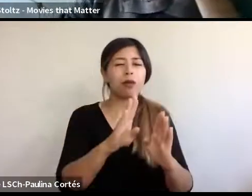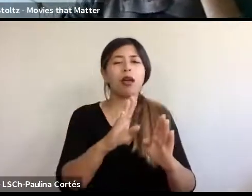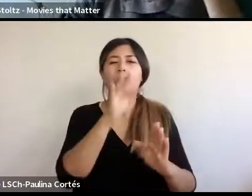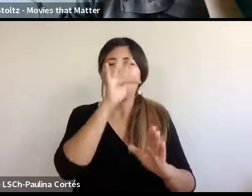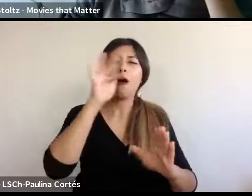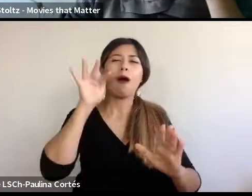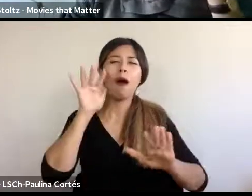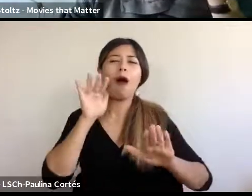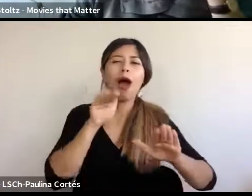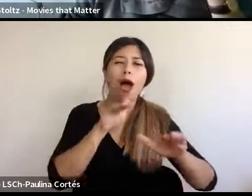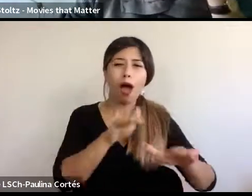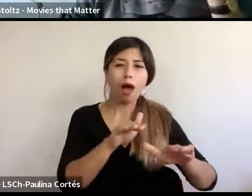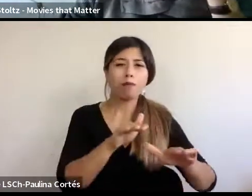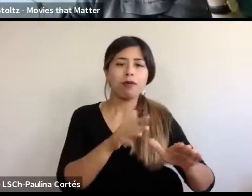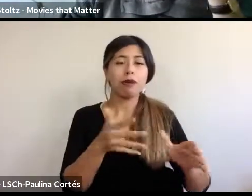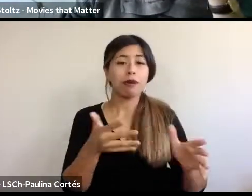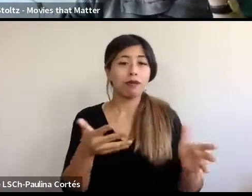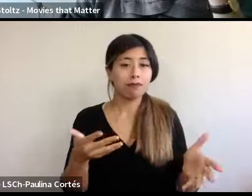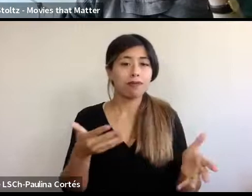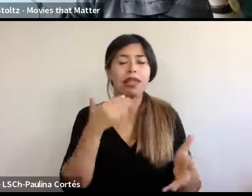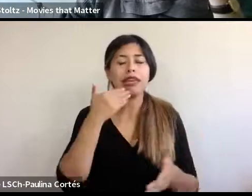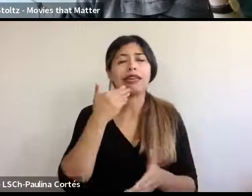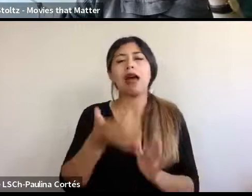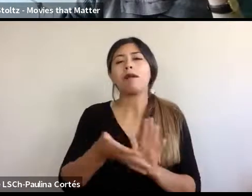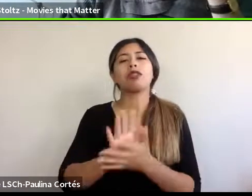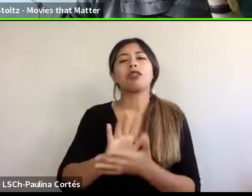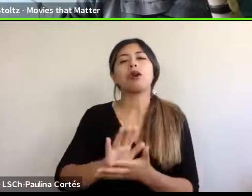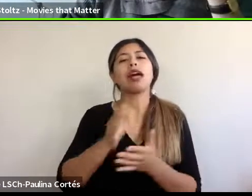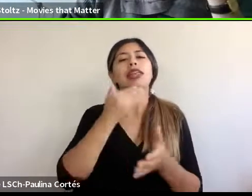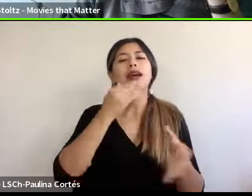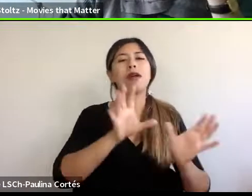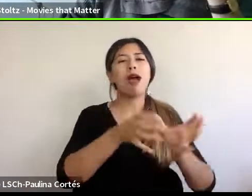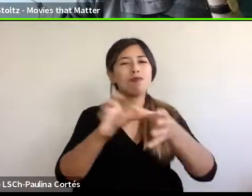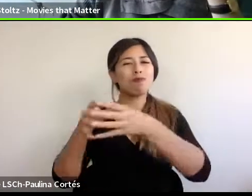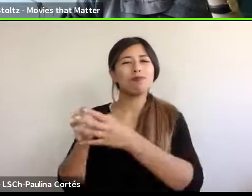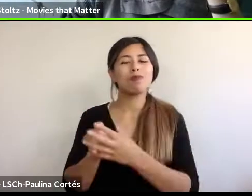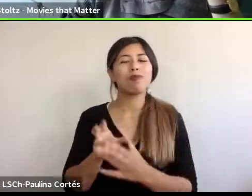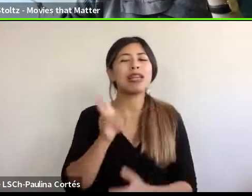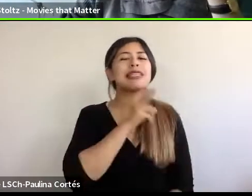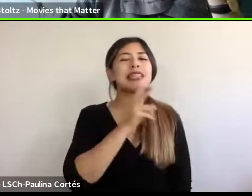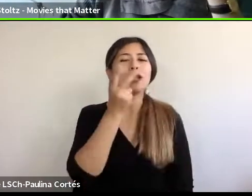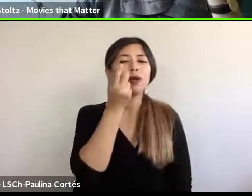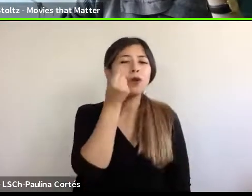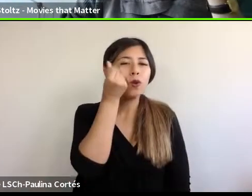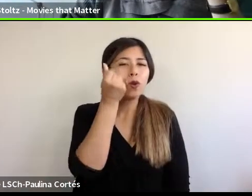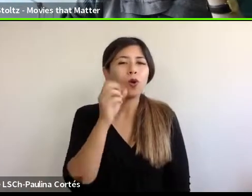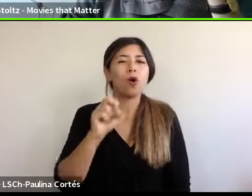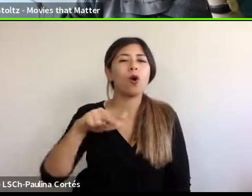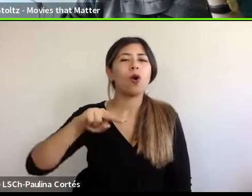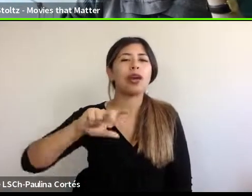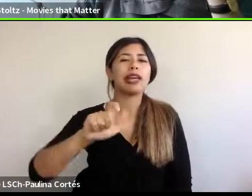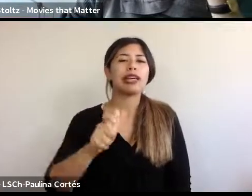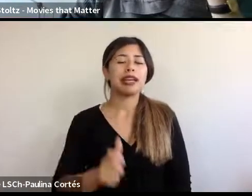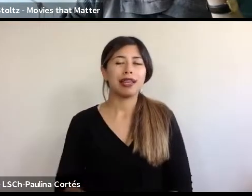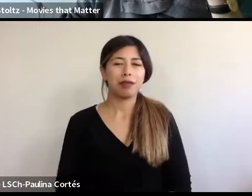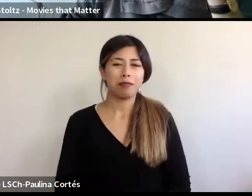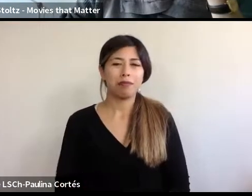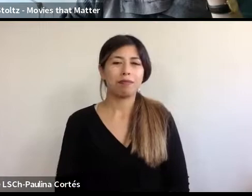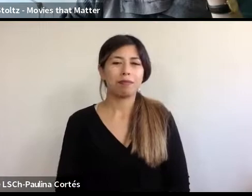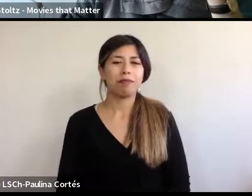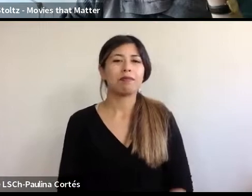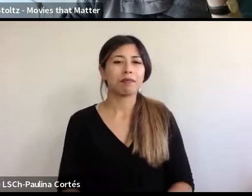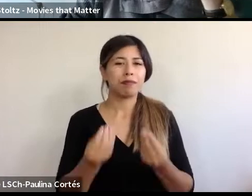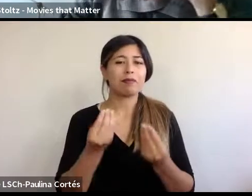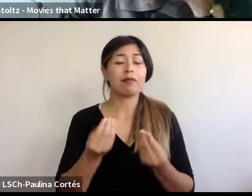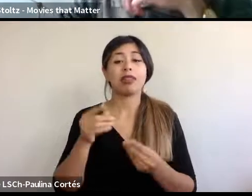¿no? Y de todas estas ONGs que soportan. Super, super.